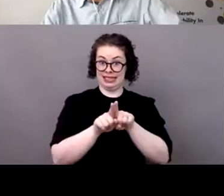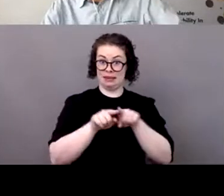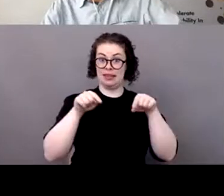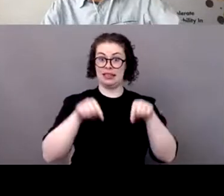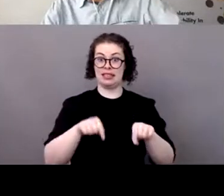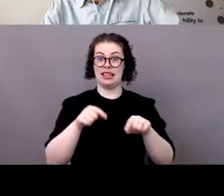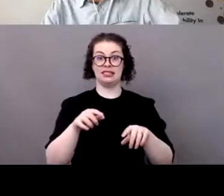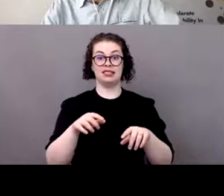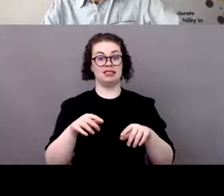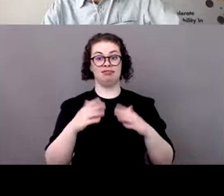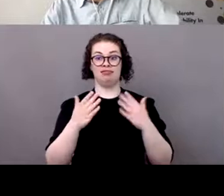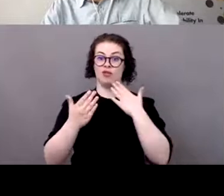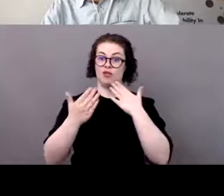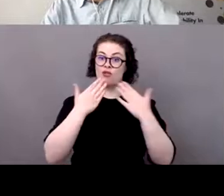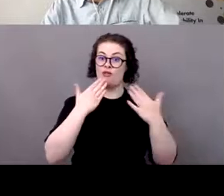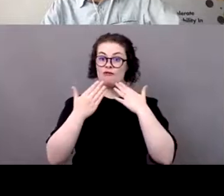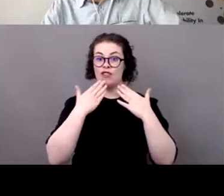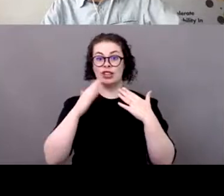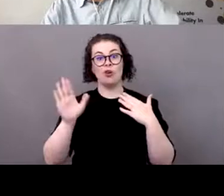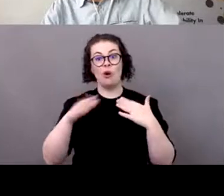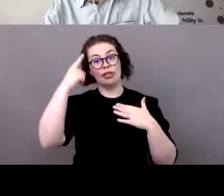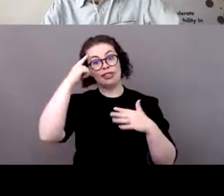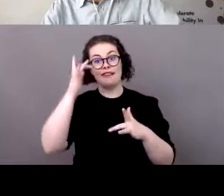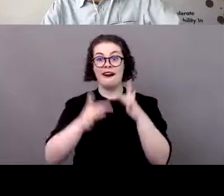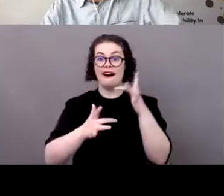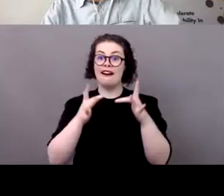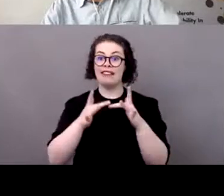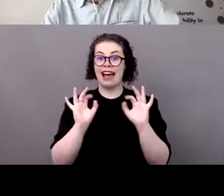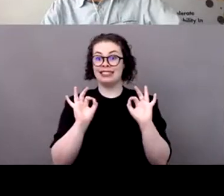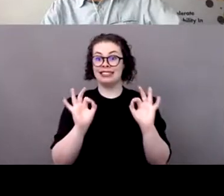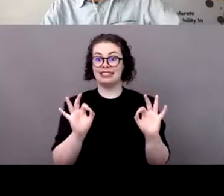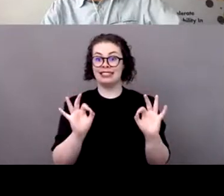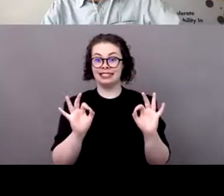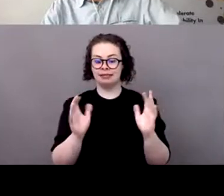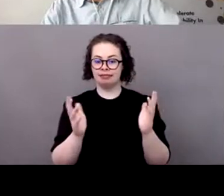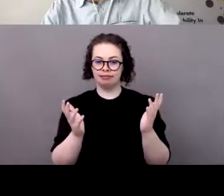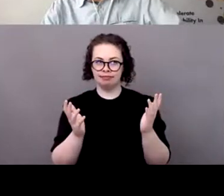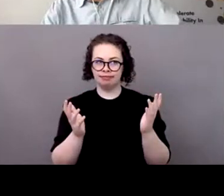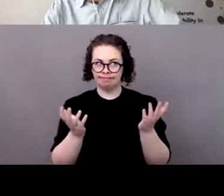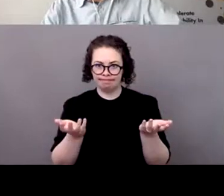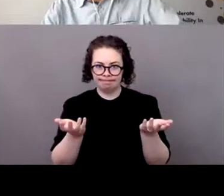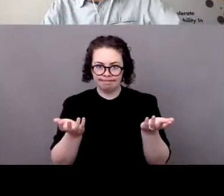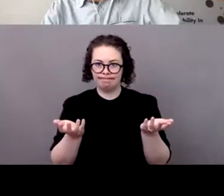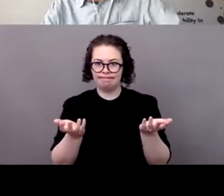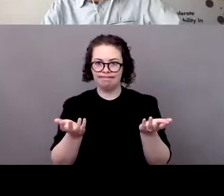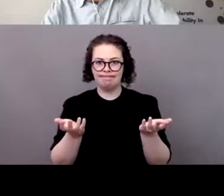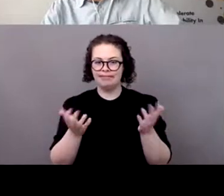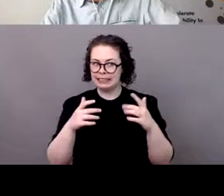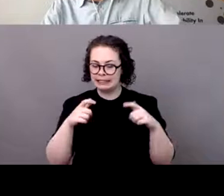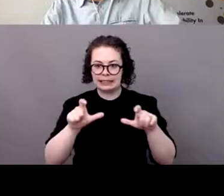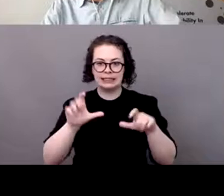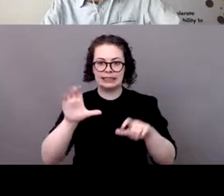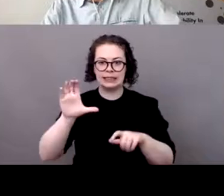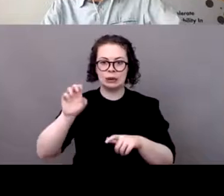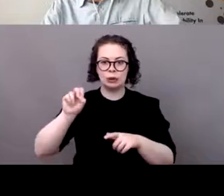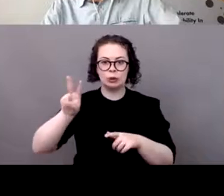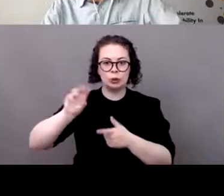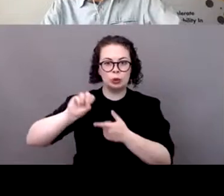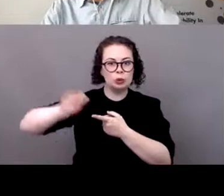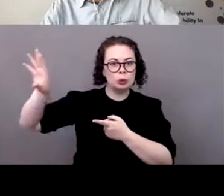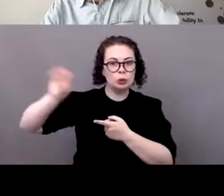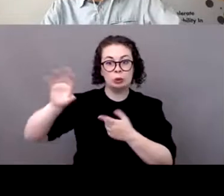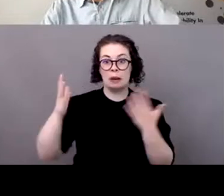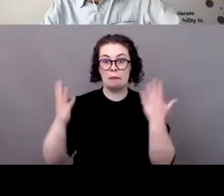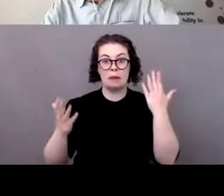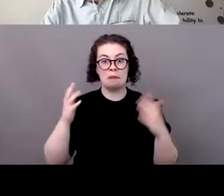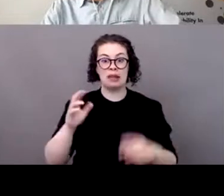impact of it being virtual might be around 100 kilograms, maybe.